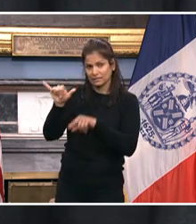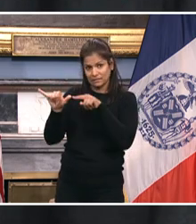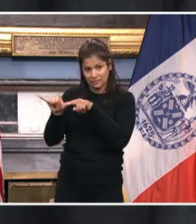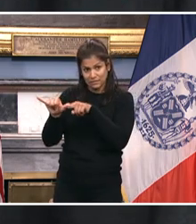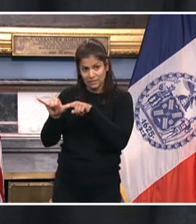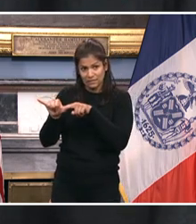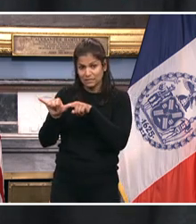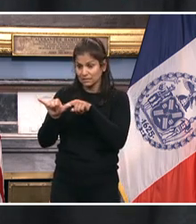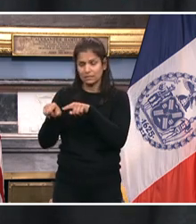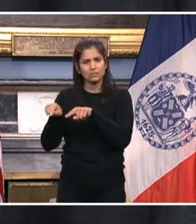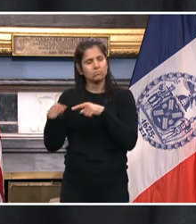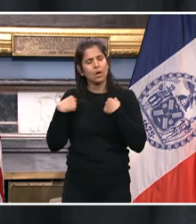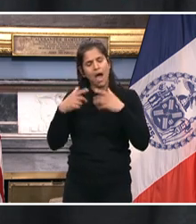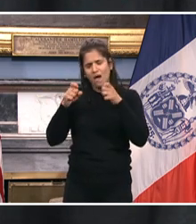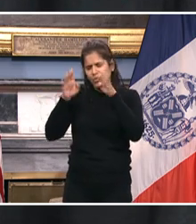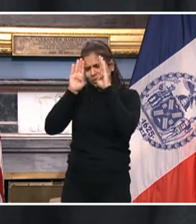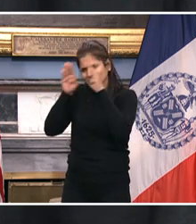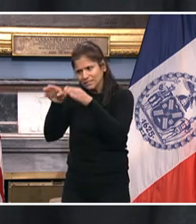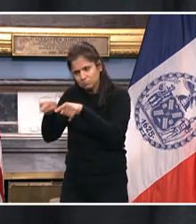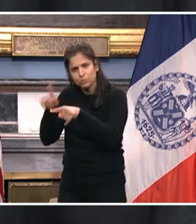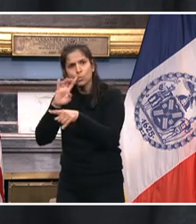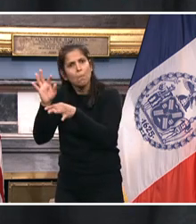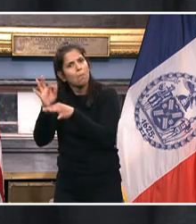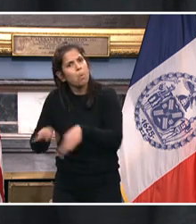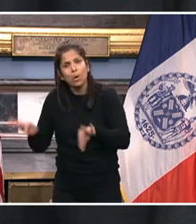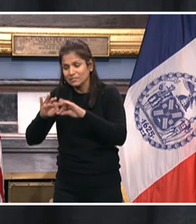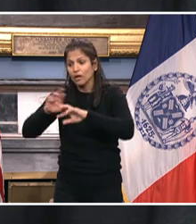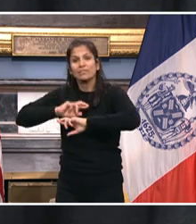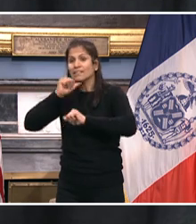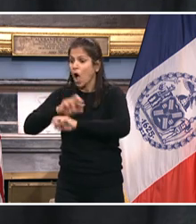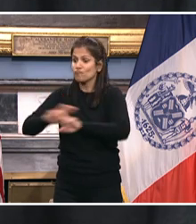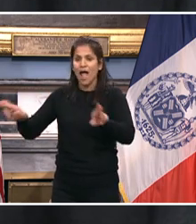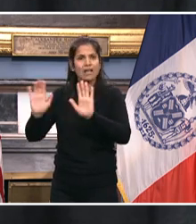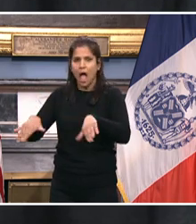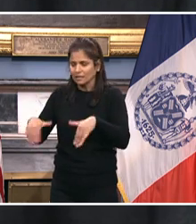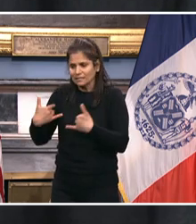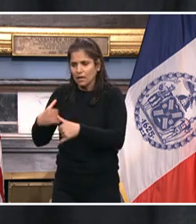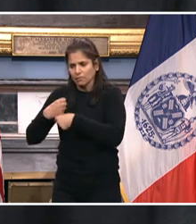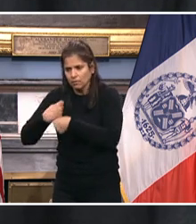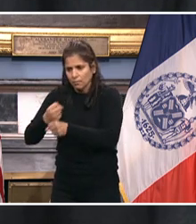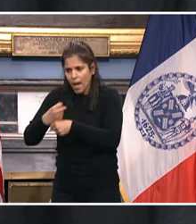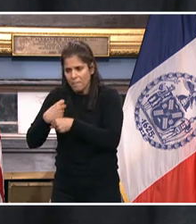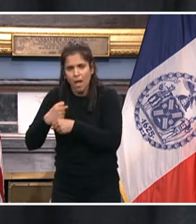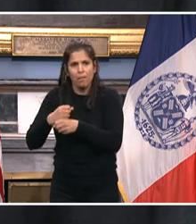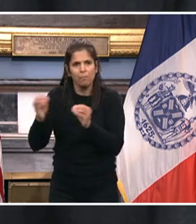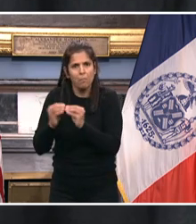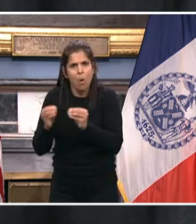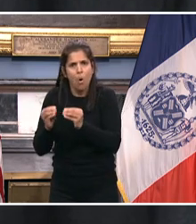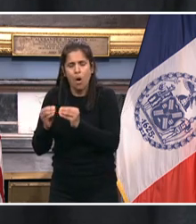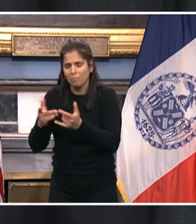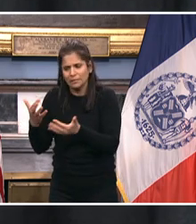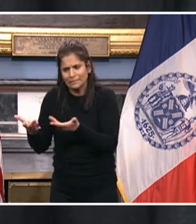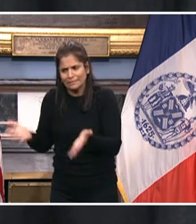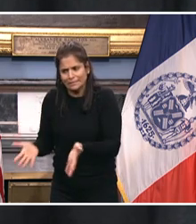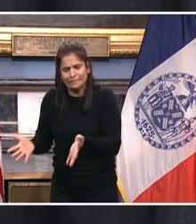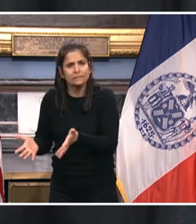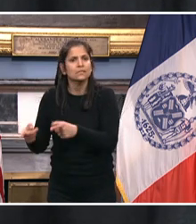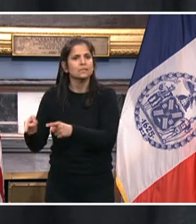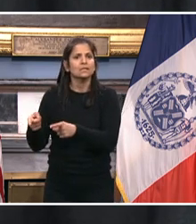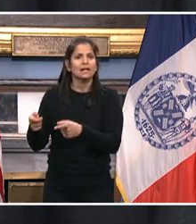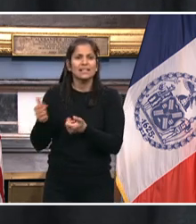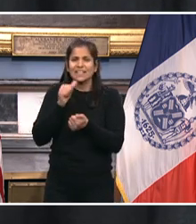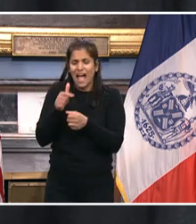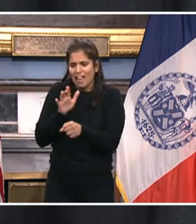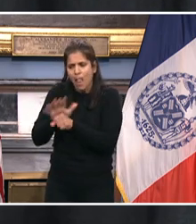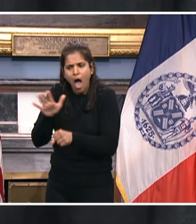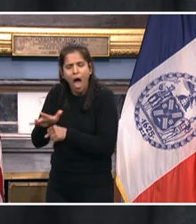But antibody testing is not enough. We need the